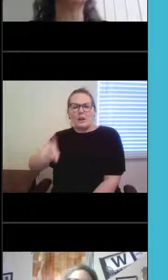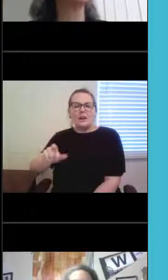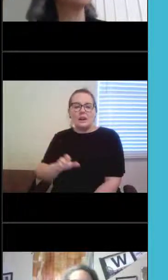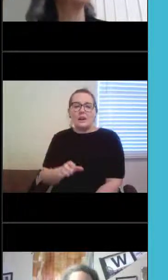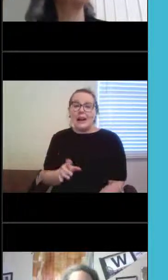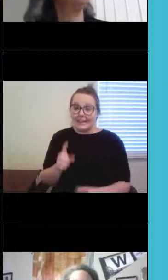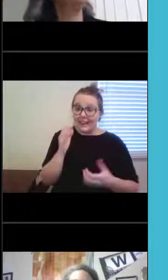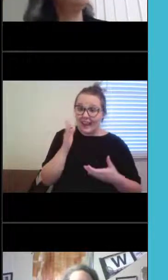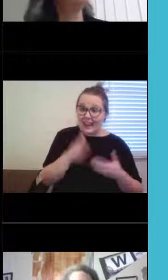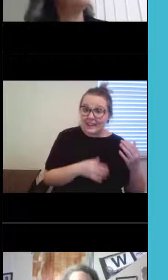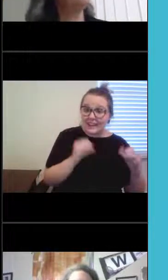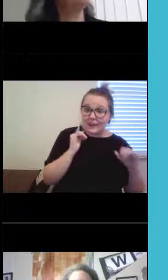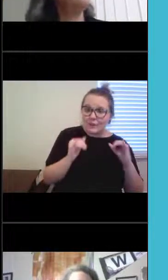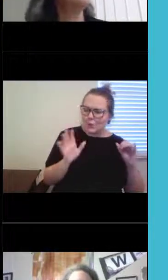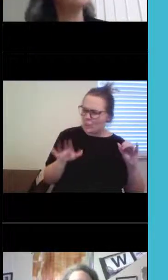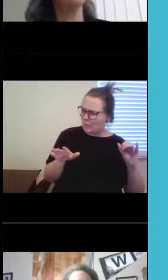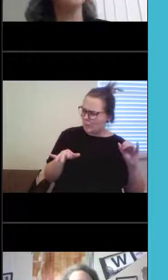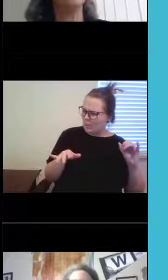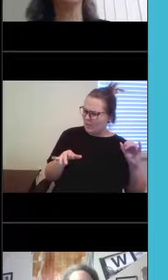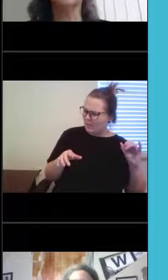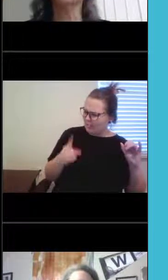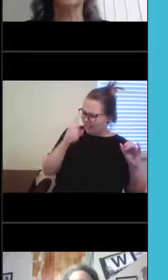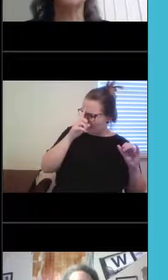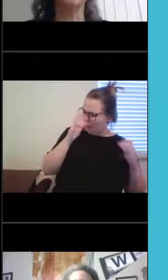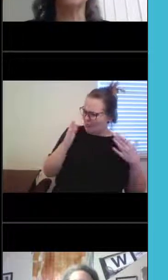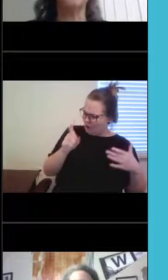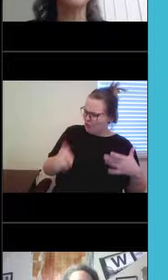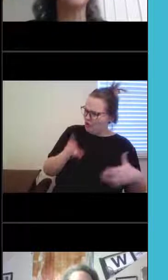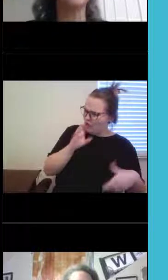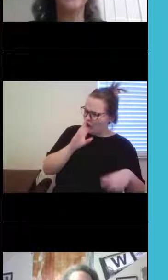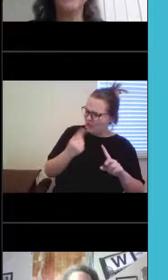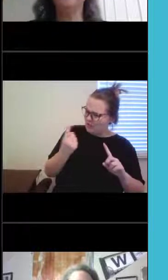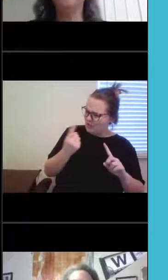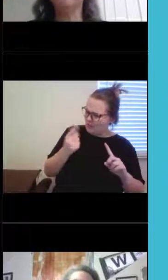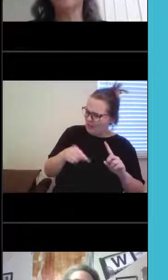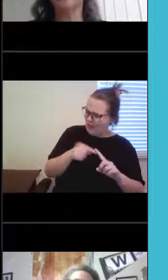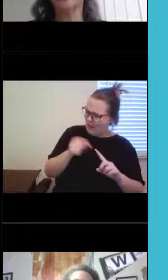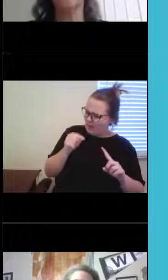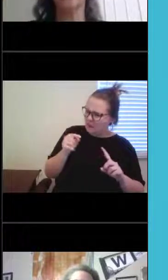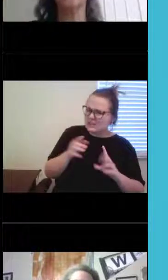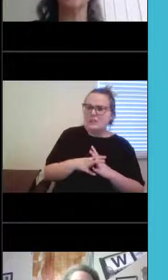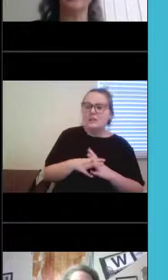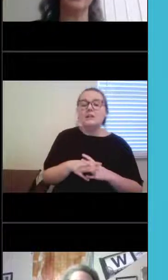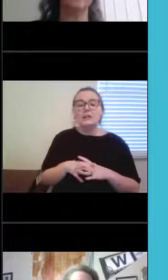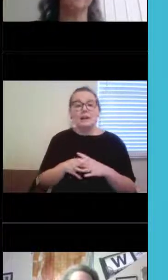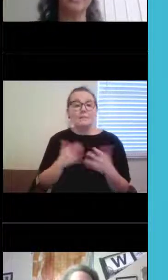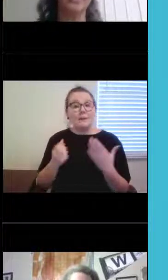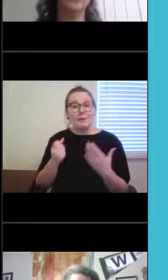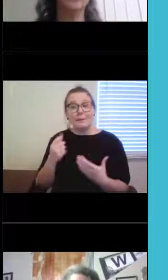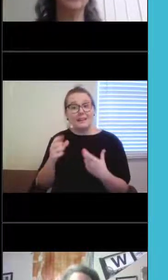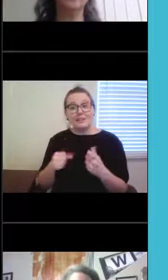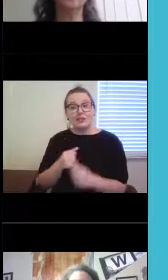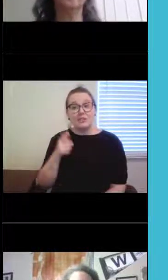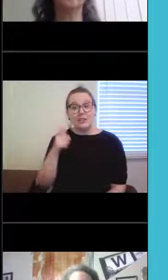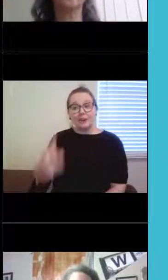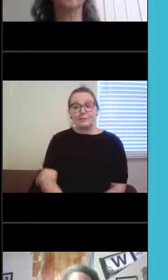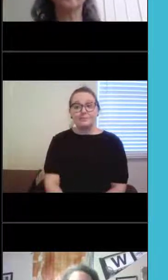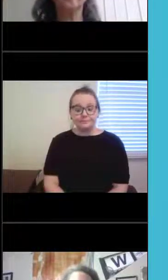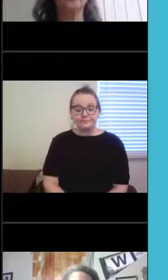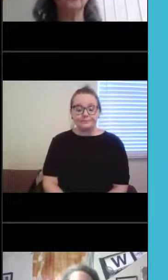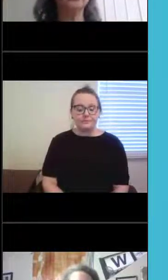the interview, we're somehow, you know, I'm thinking maybe I should be talking to somebody about this, even sometimes years later.